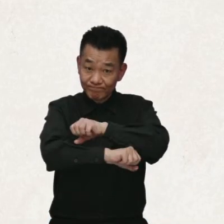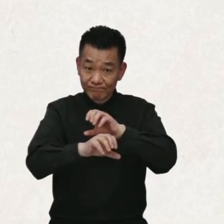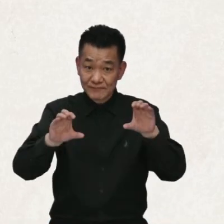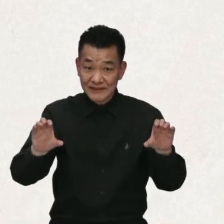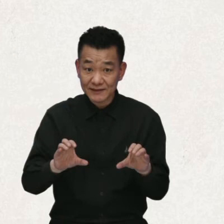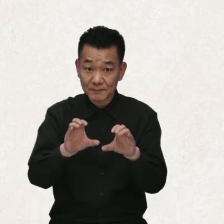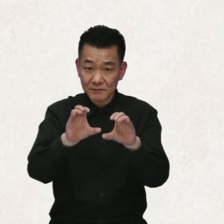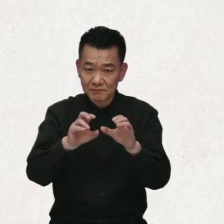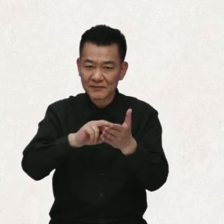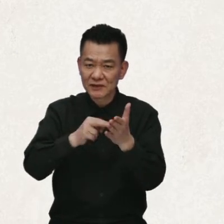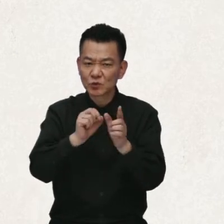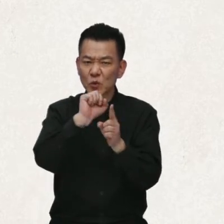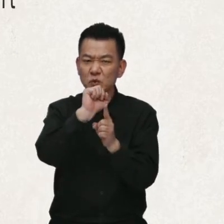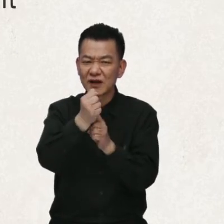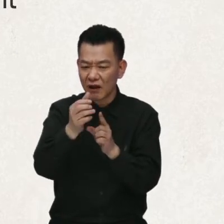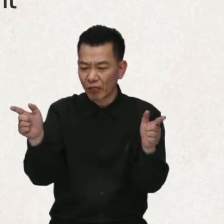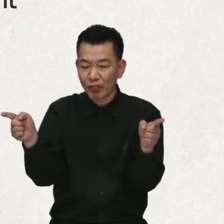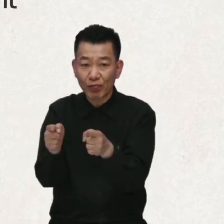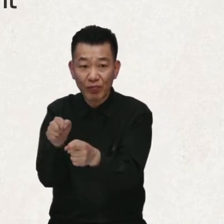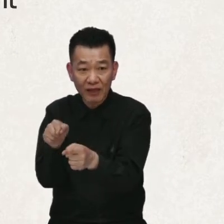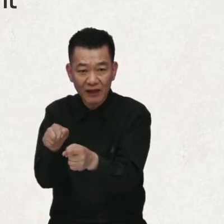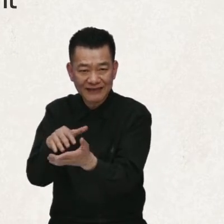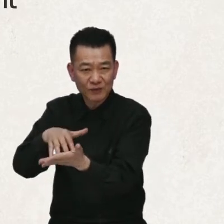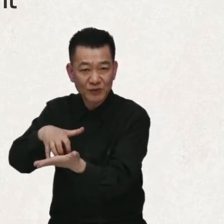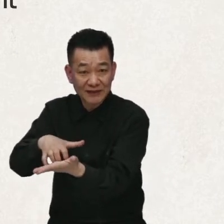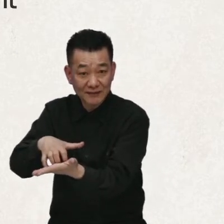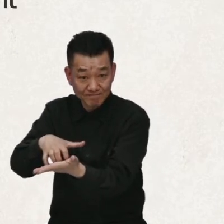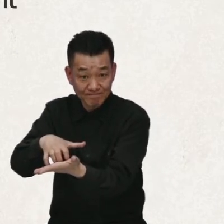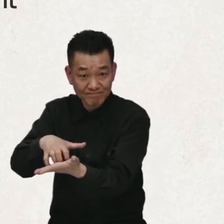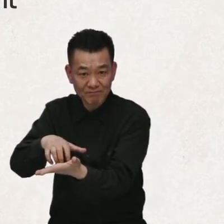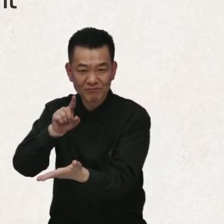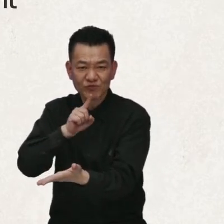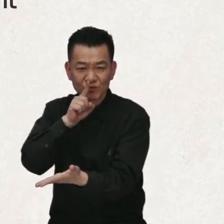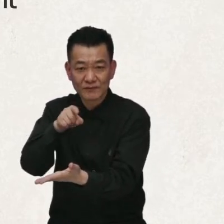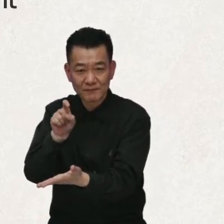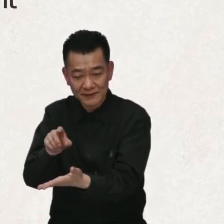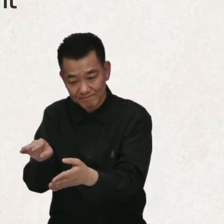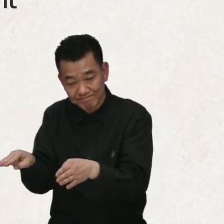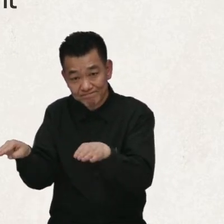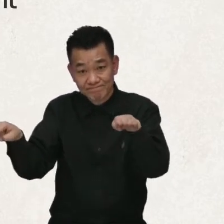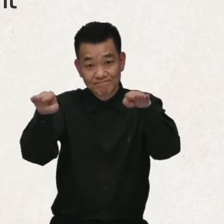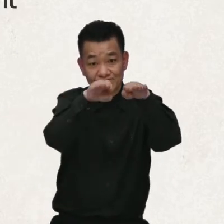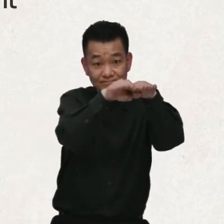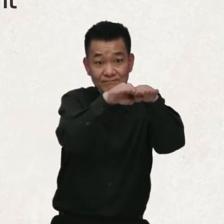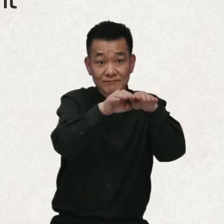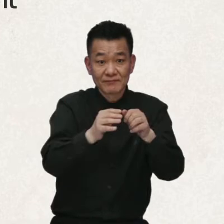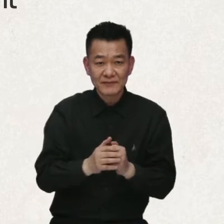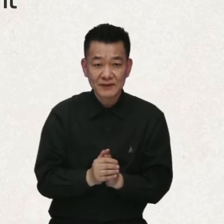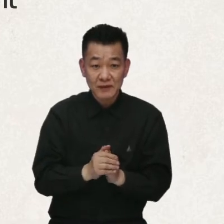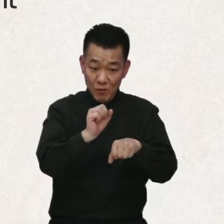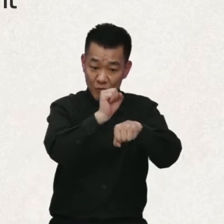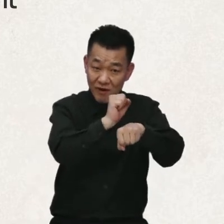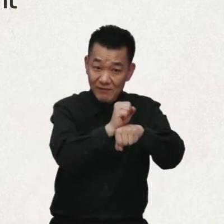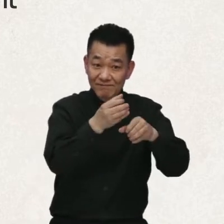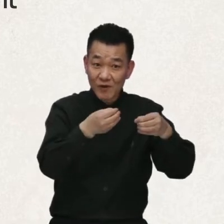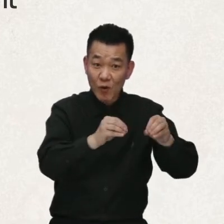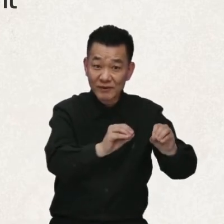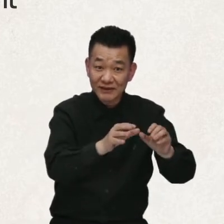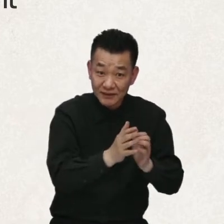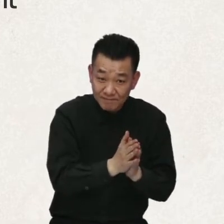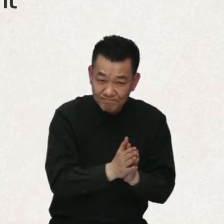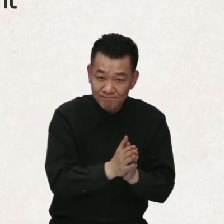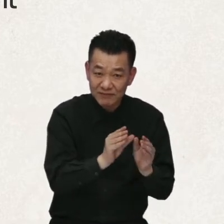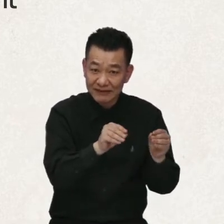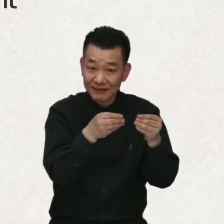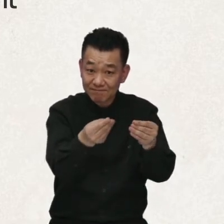Affirmative action programs are preferential treatment for social minorities in employment opportunity, treatment, and vocational training